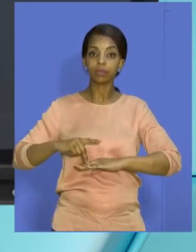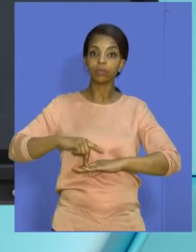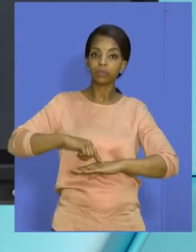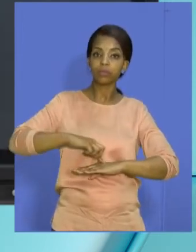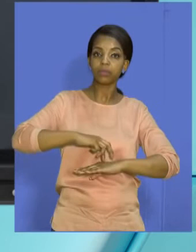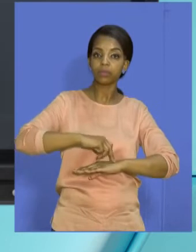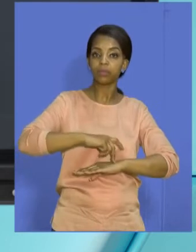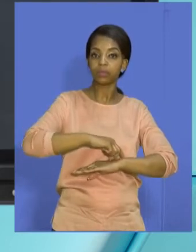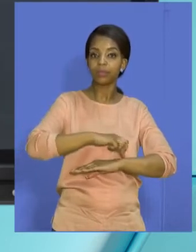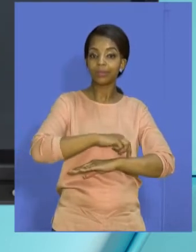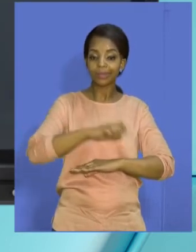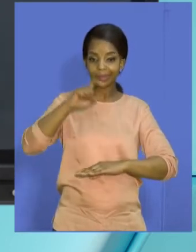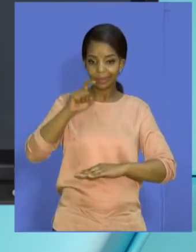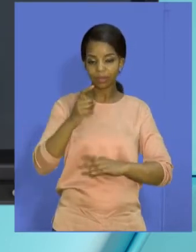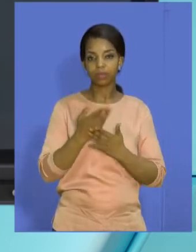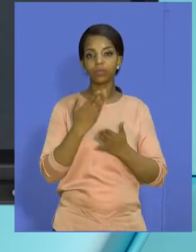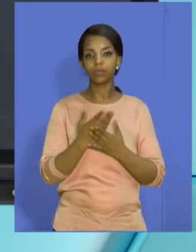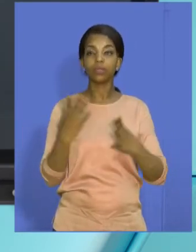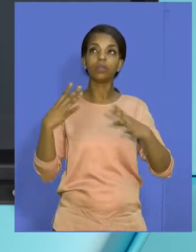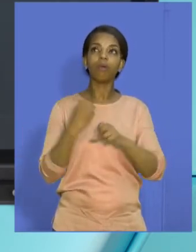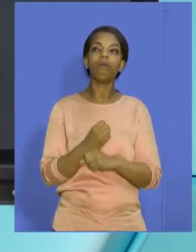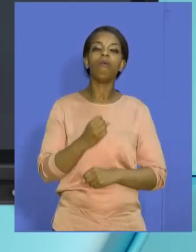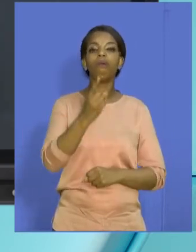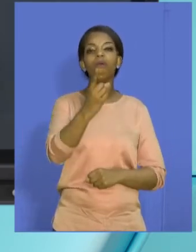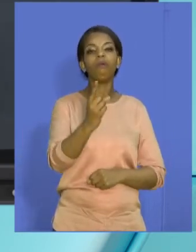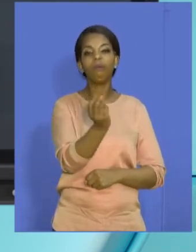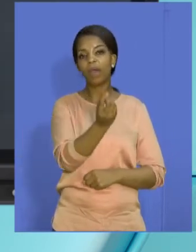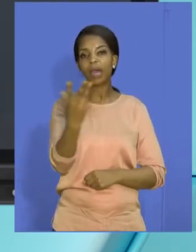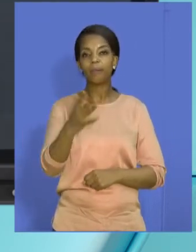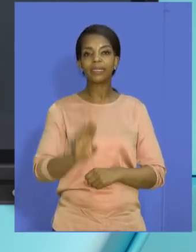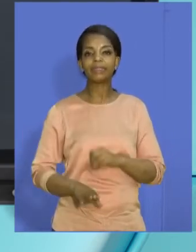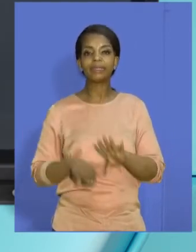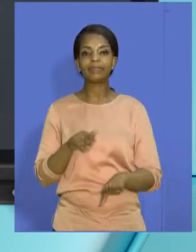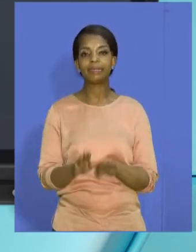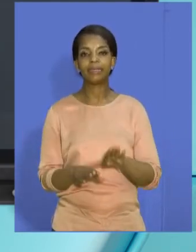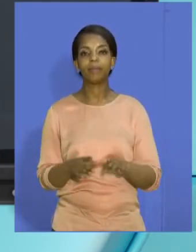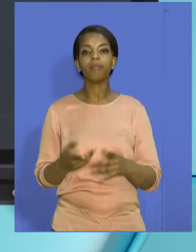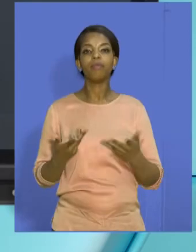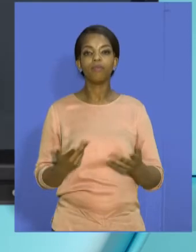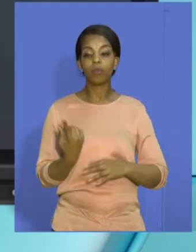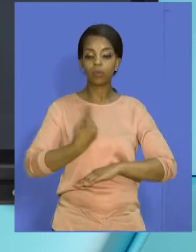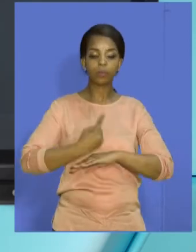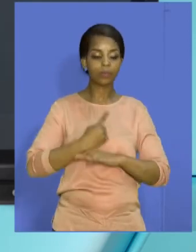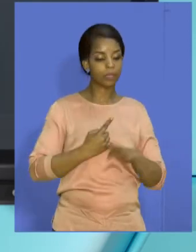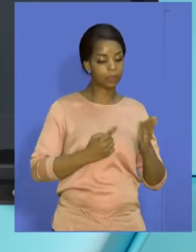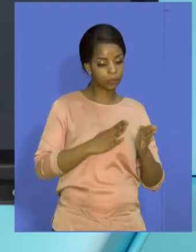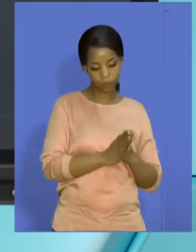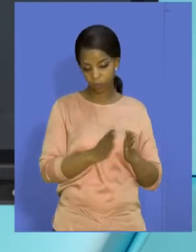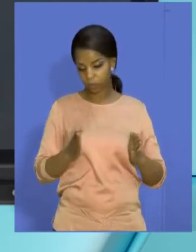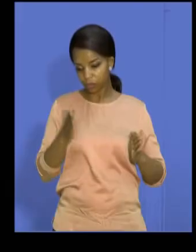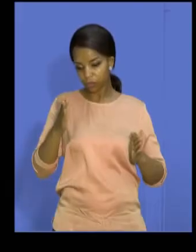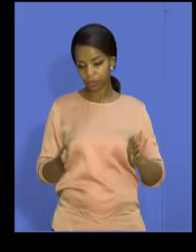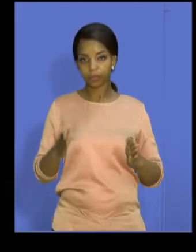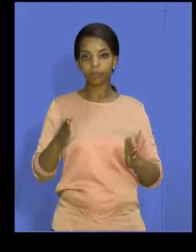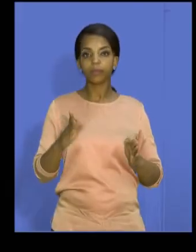steps did they actually walk for all those days or for a specific day in particular. But going back